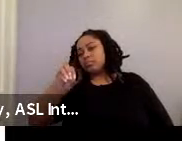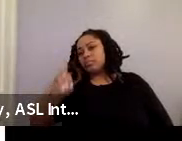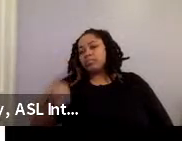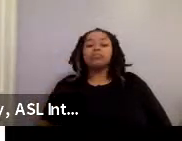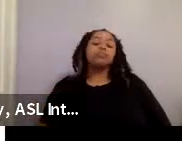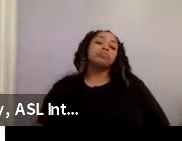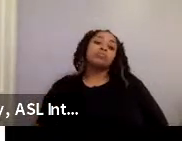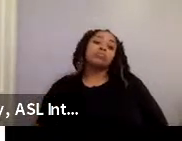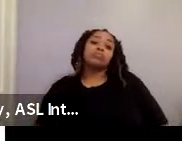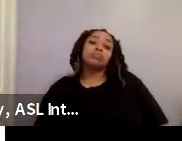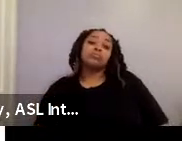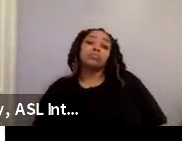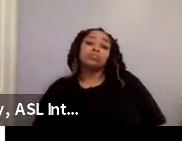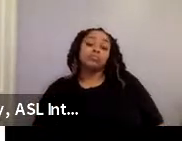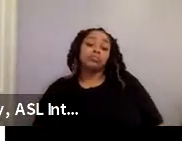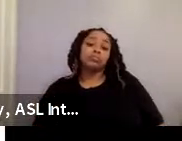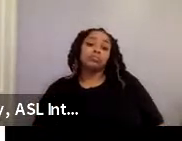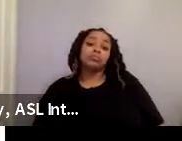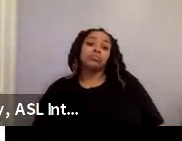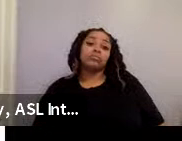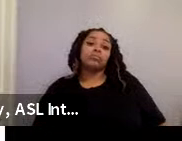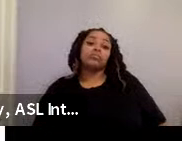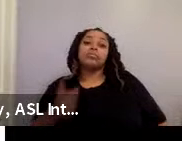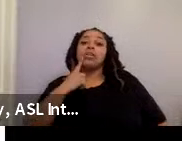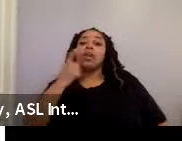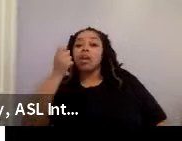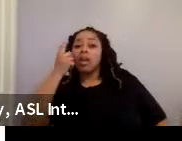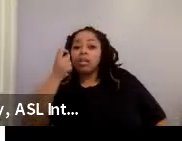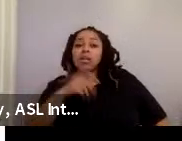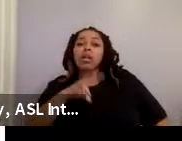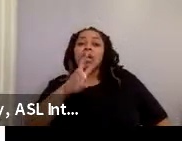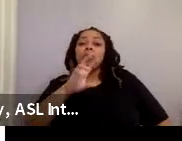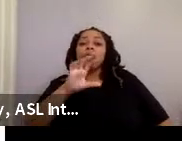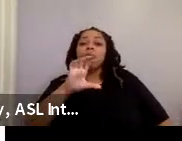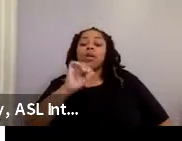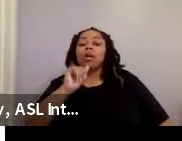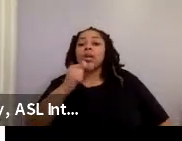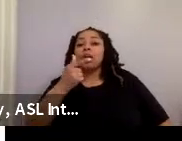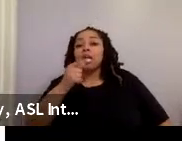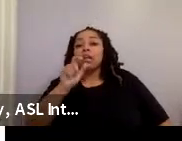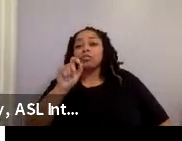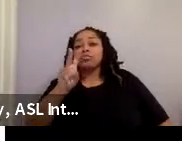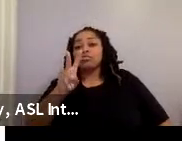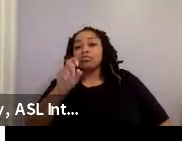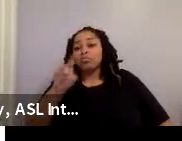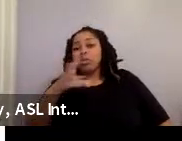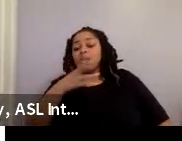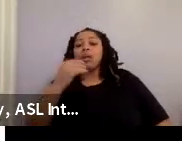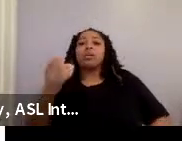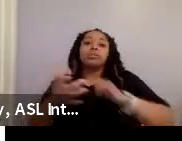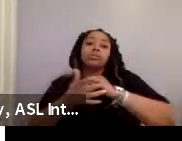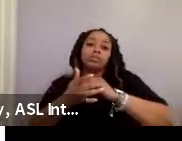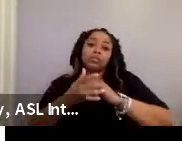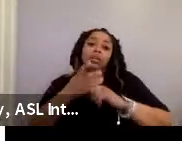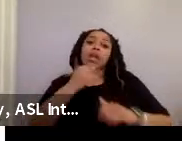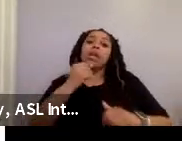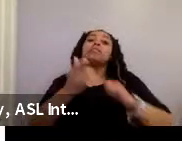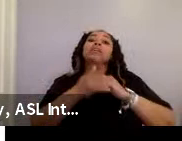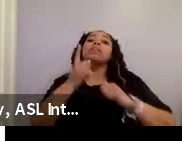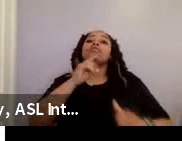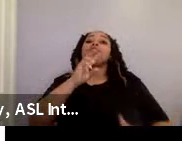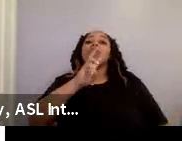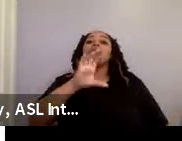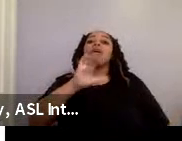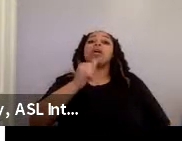www.w3.org/TR/WCAG 20. And you'll find Understanding WCAG 2.0 and Techniques for WCAG 2.0 under